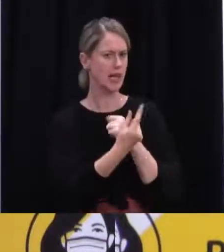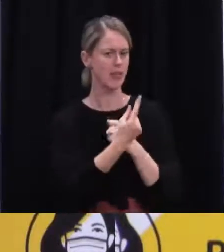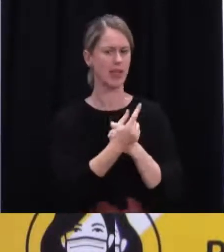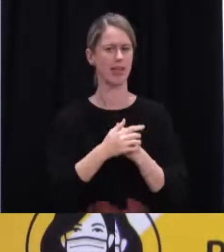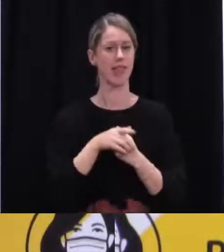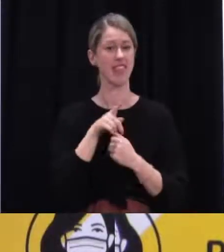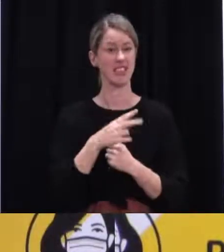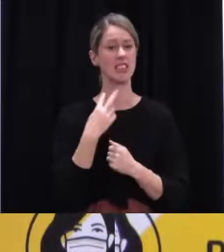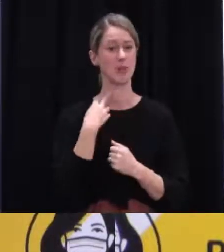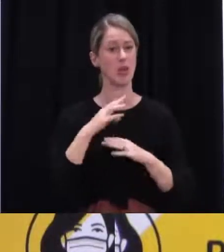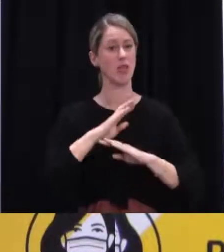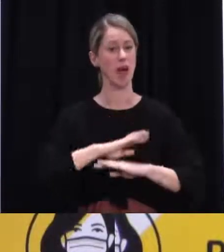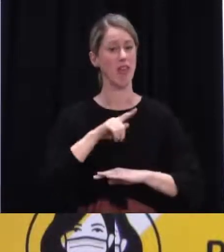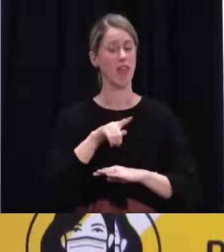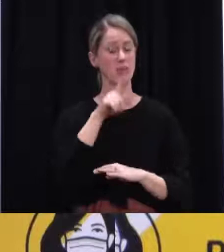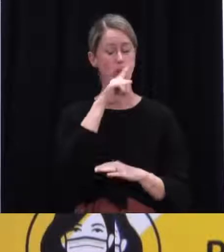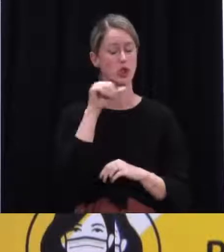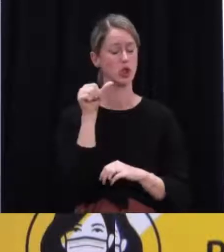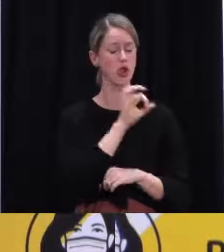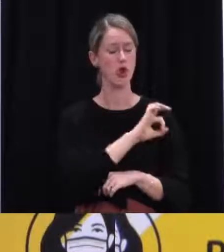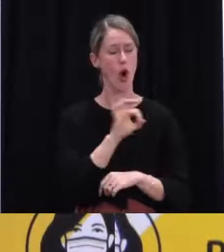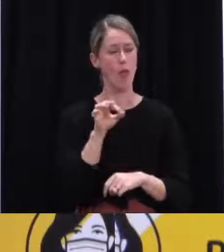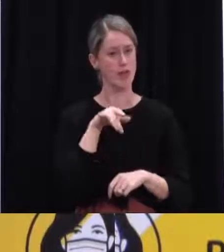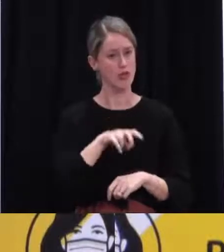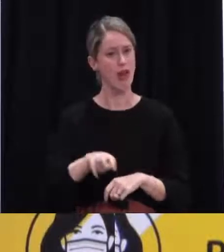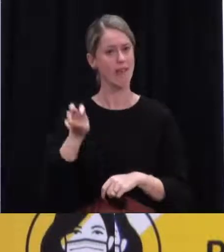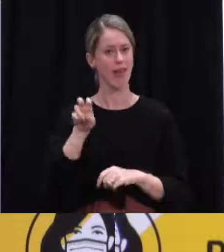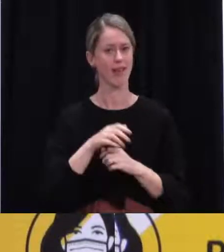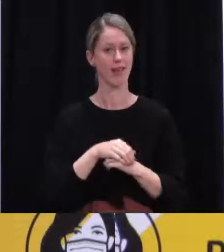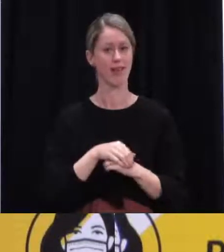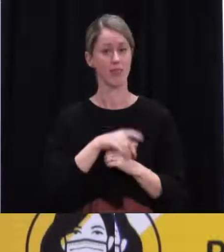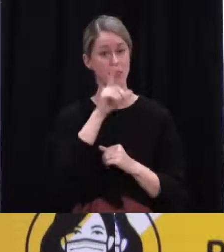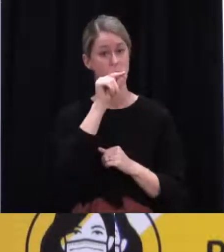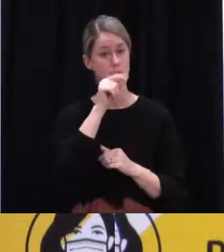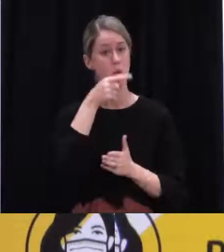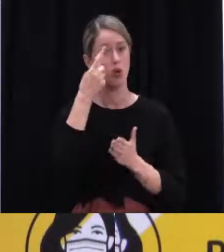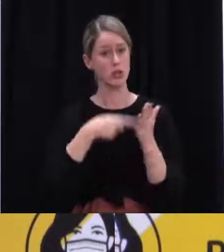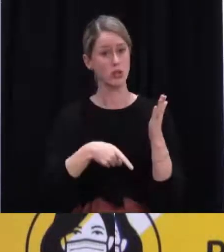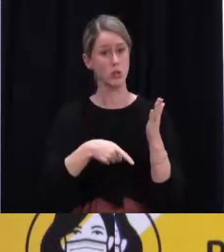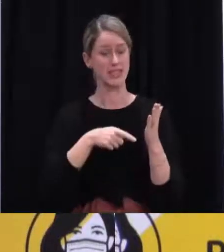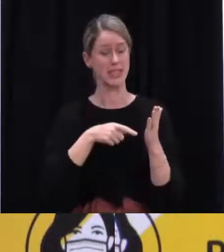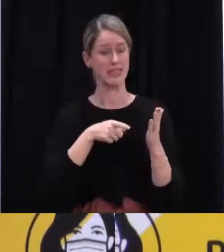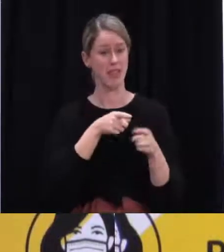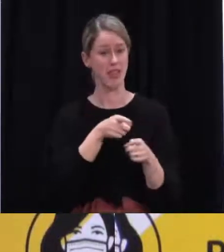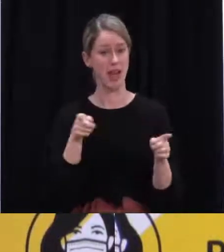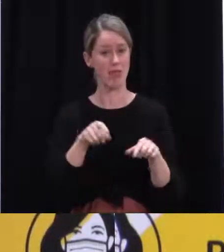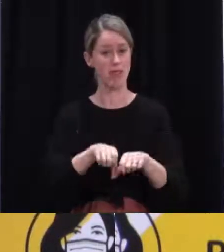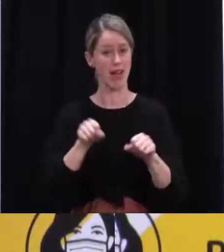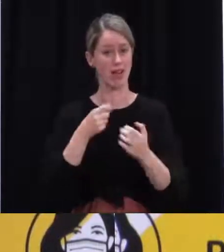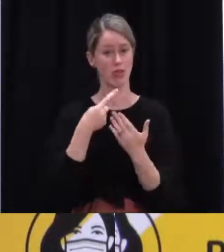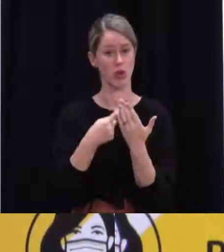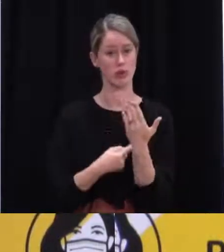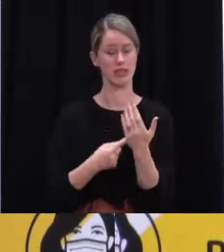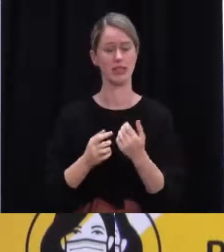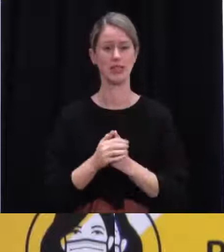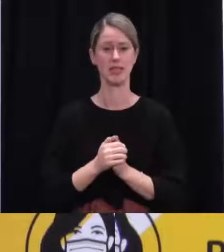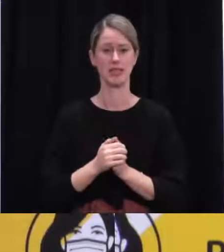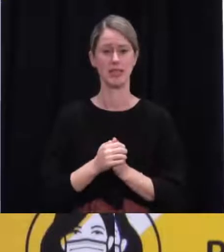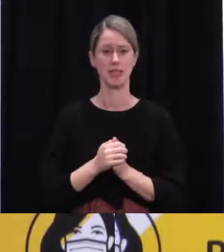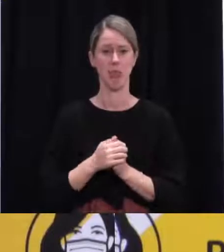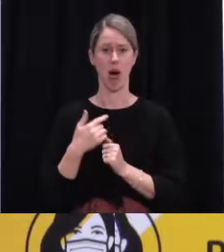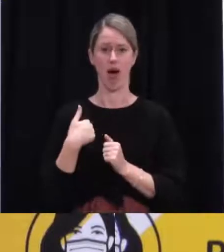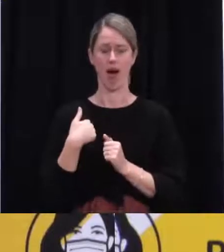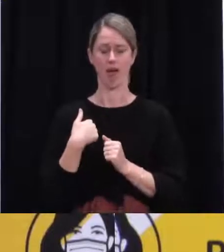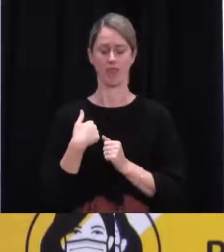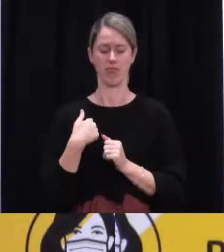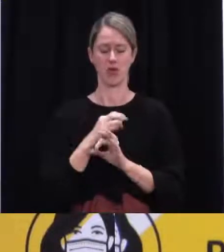is disappointing. These people should not be travelling. There will potentially be consequences for them for breaking the rules. Obviously, I don't make